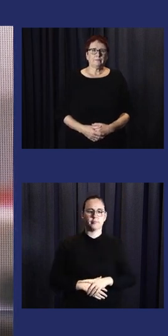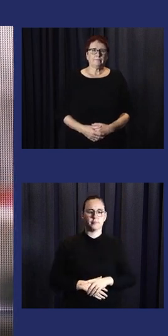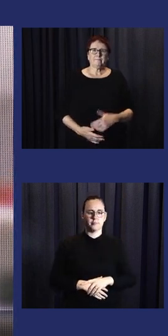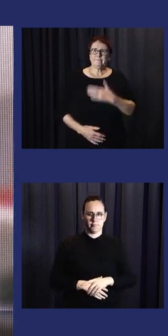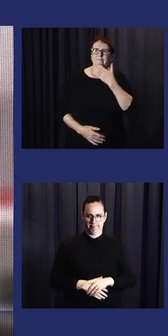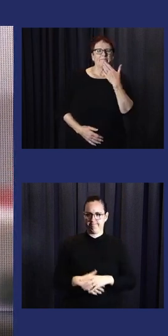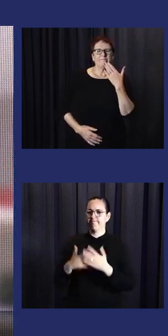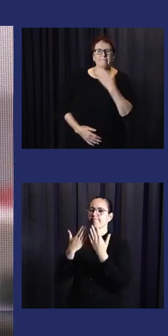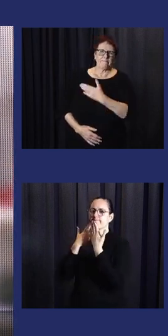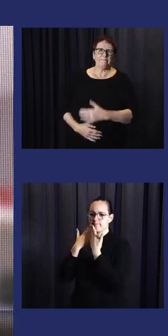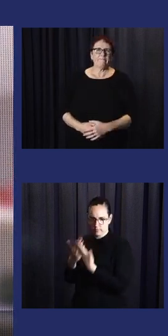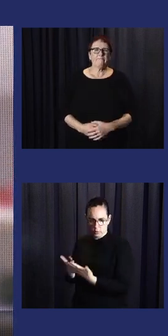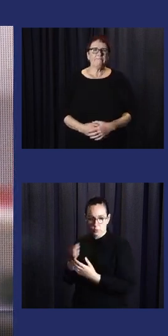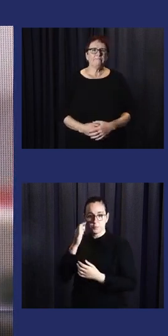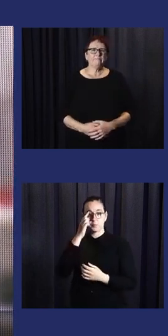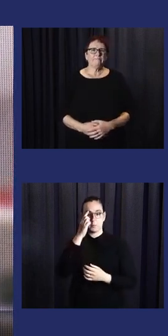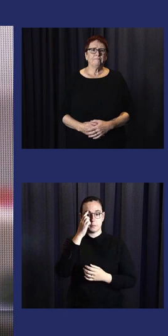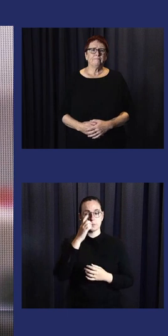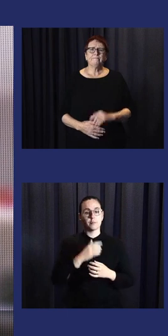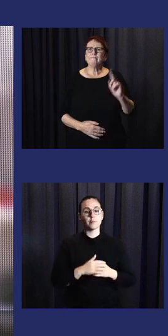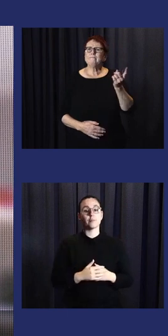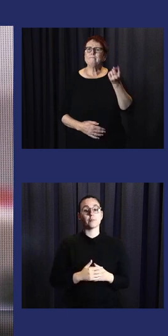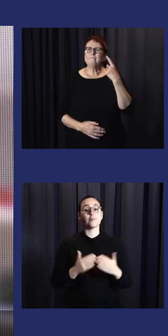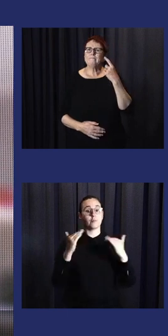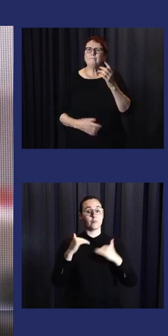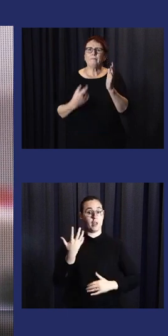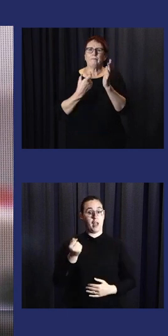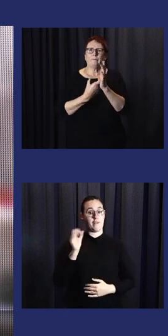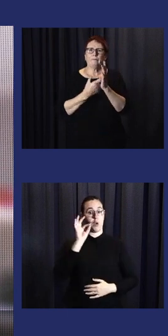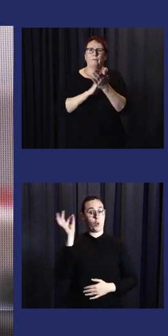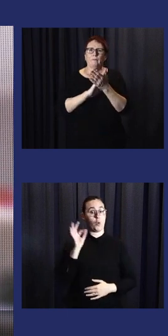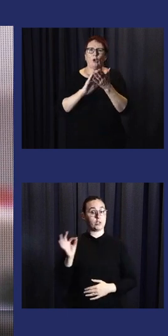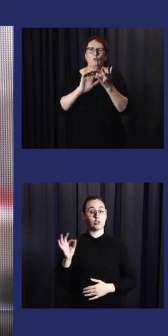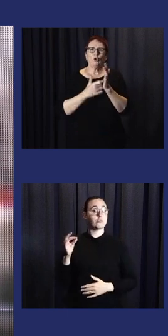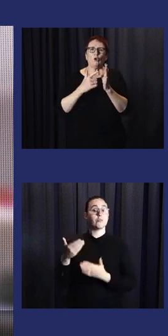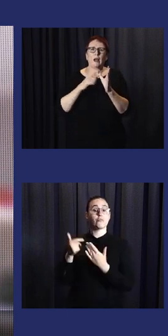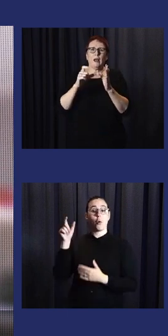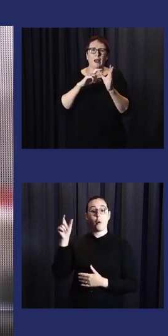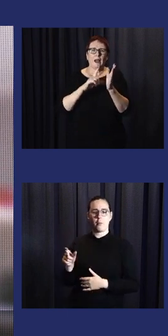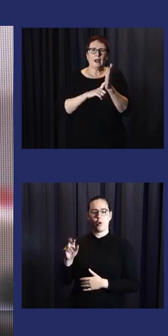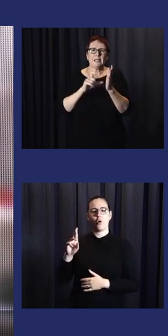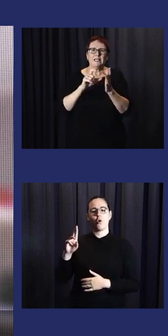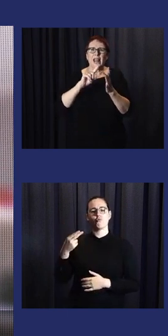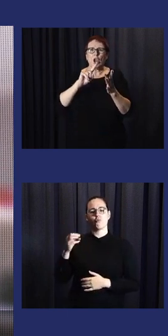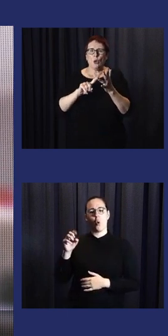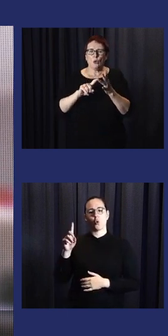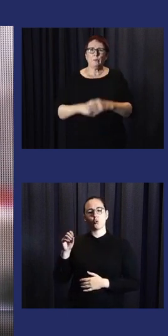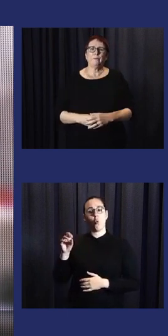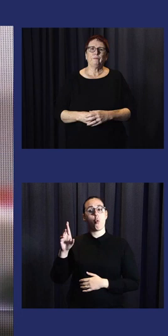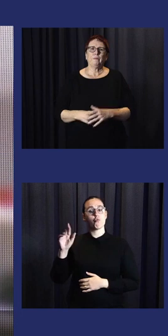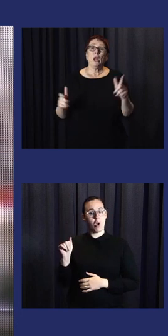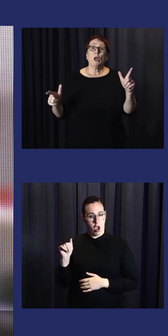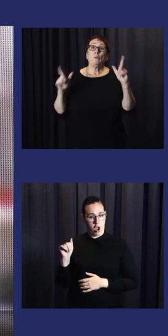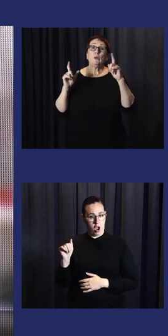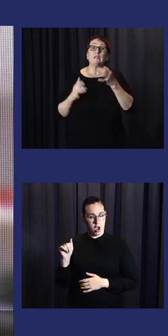Thanks so much, Nolene. I'd now like to call on Rodora Claseo, who's the Municipal Disaster Risk Reduction and